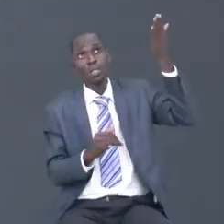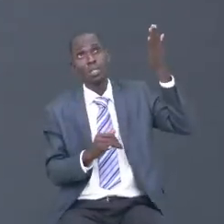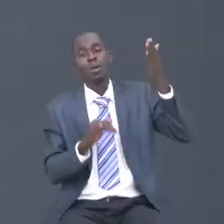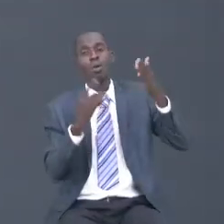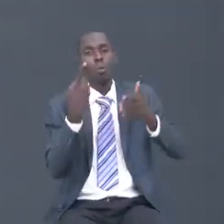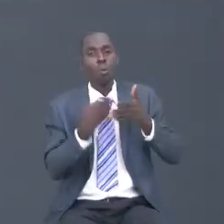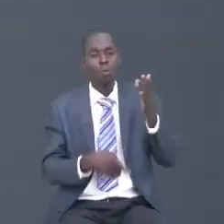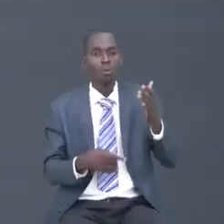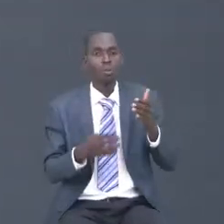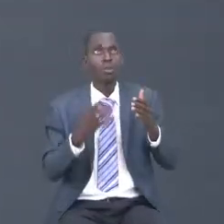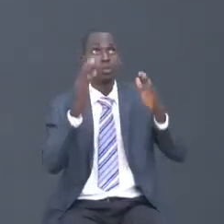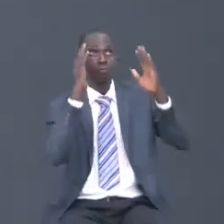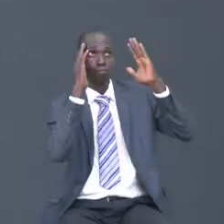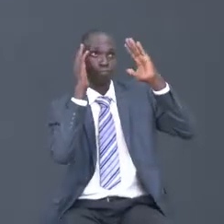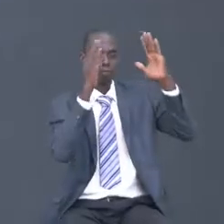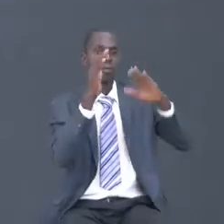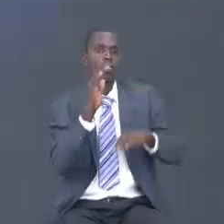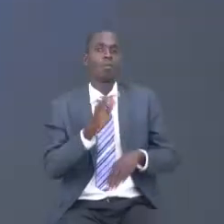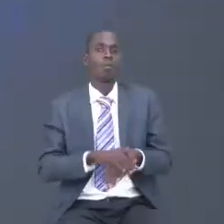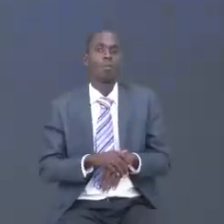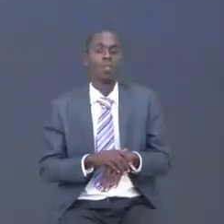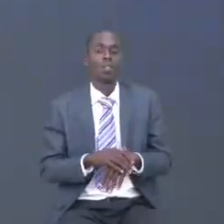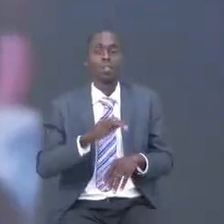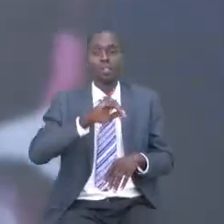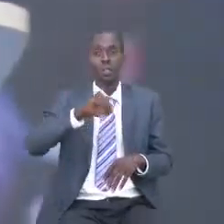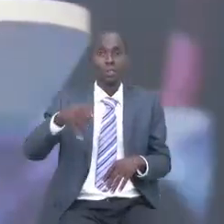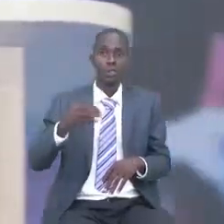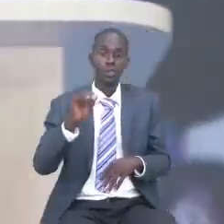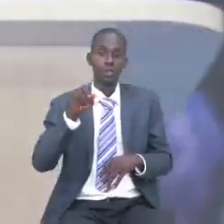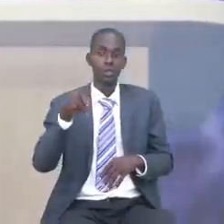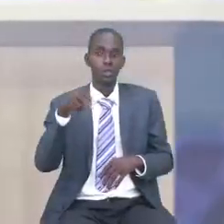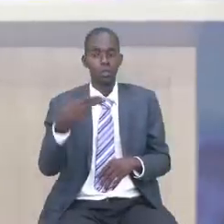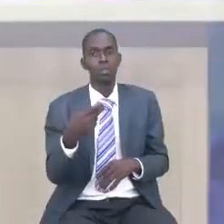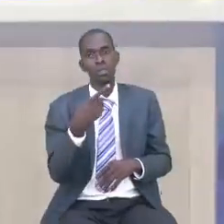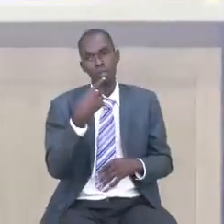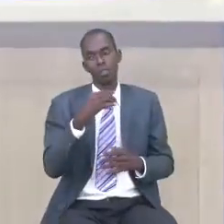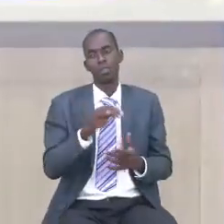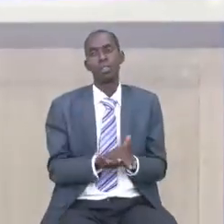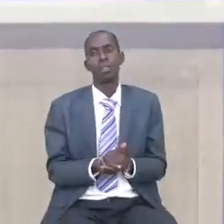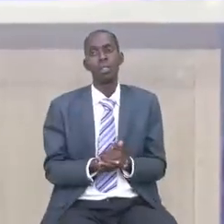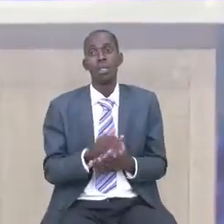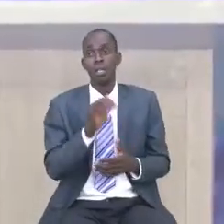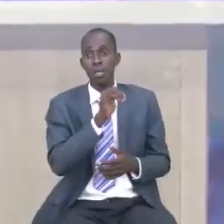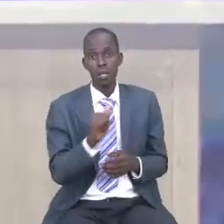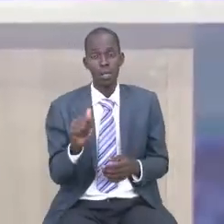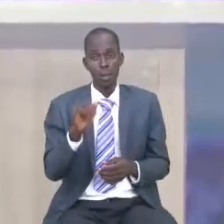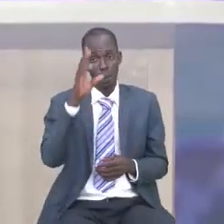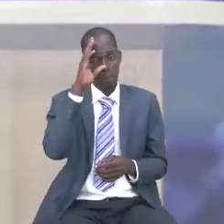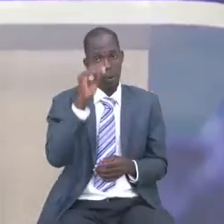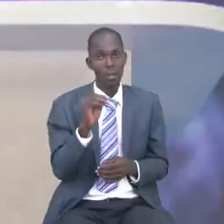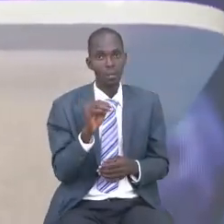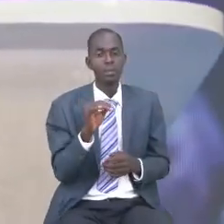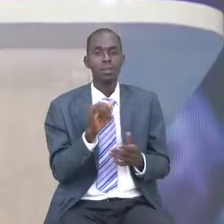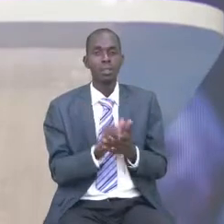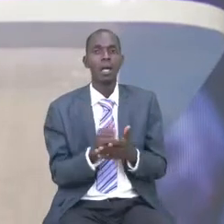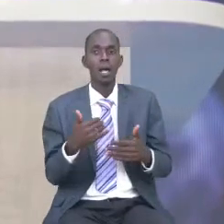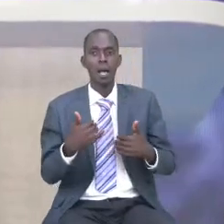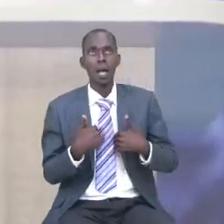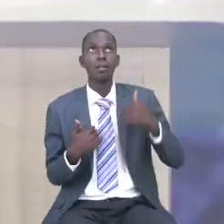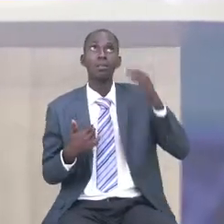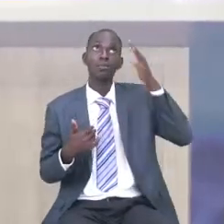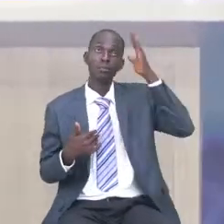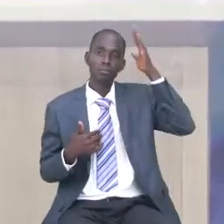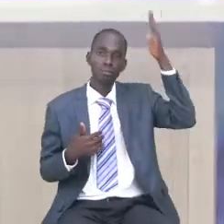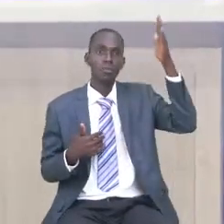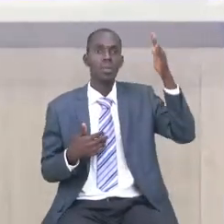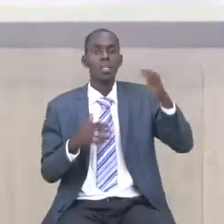purity. It said, a man like us having destiny, a man like us having